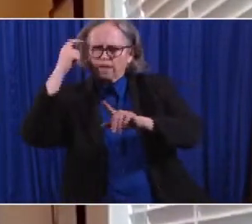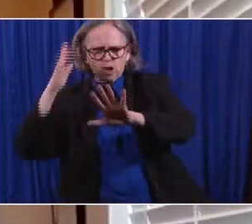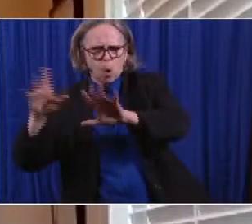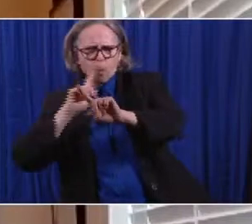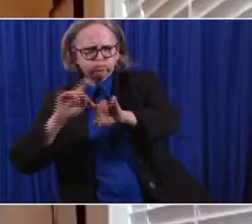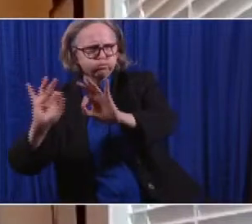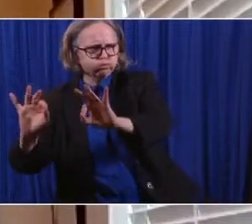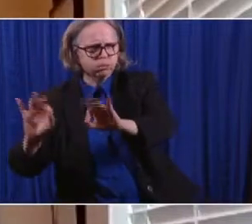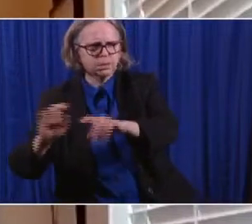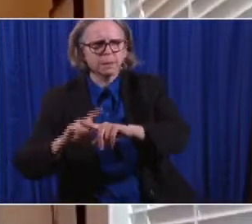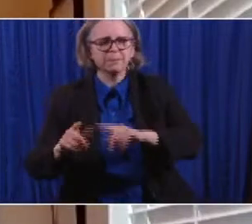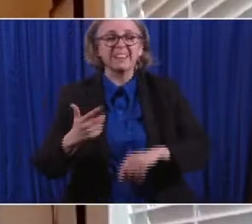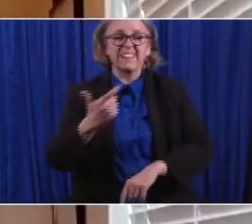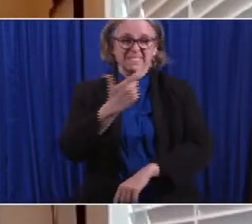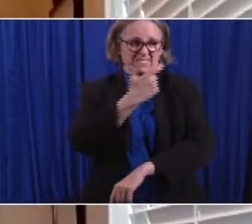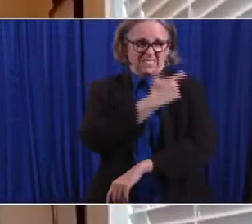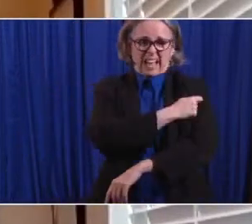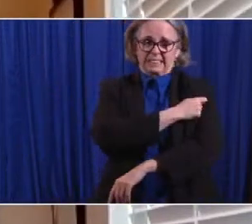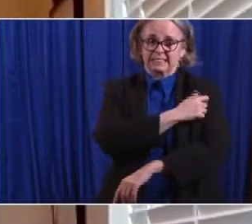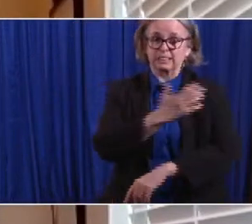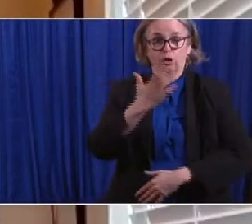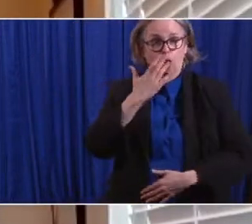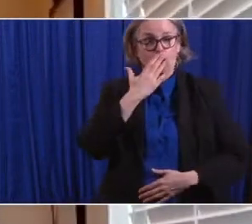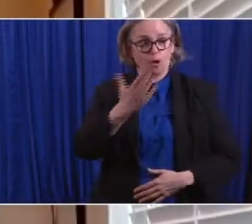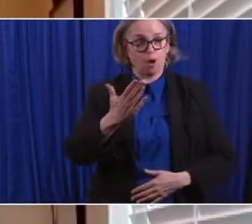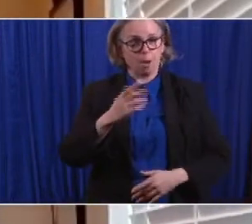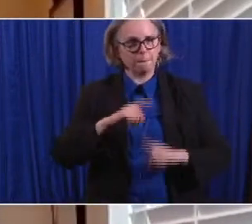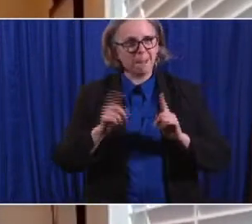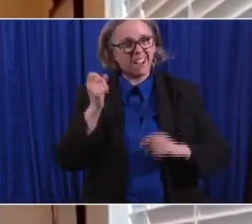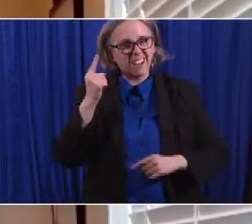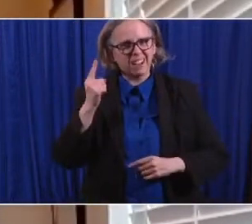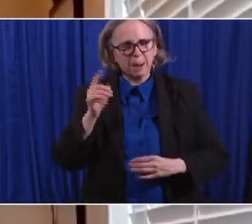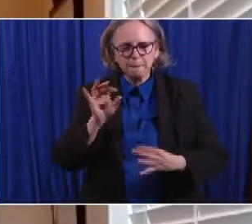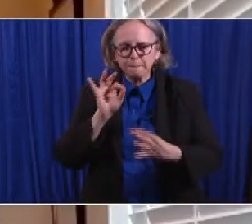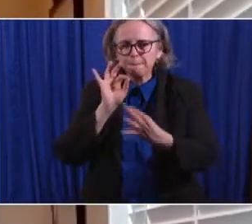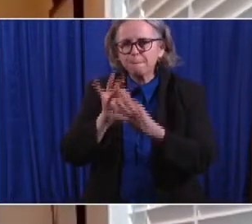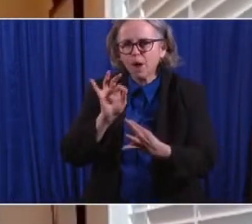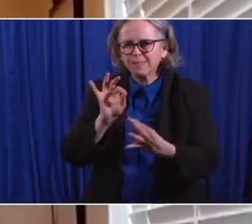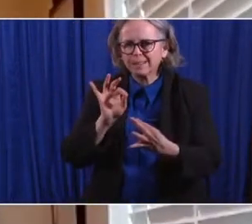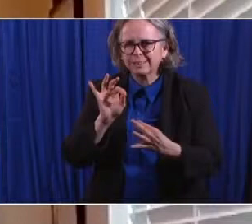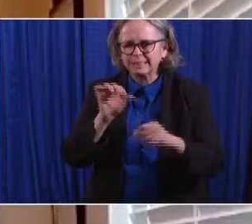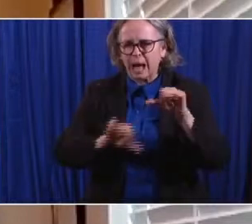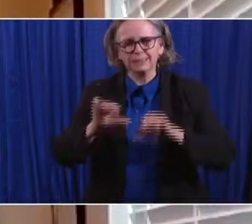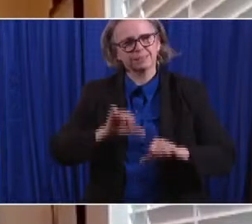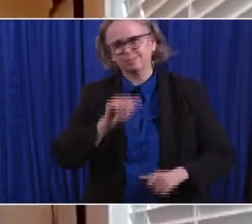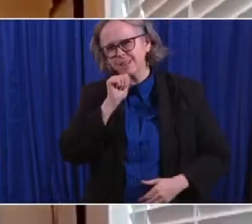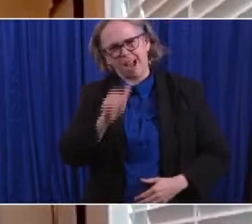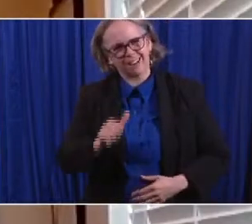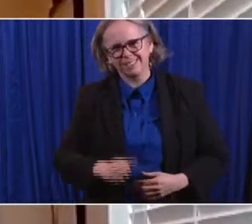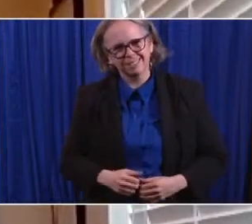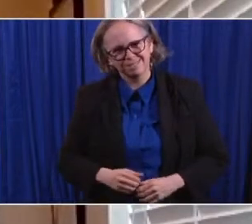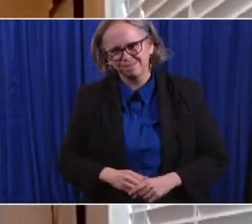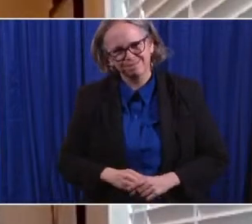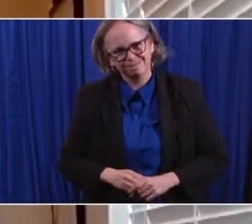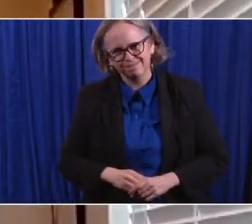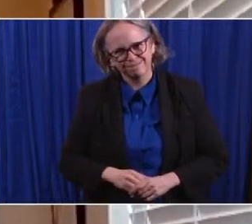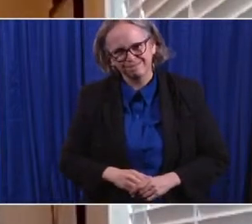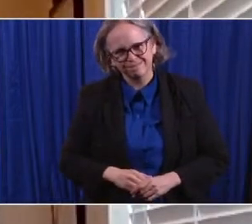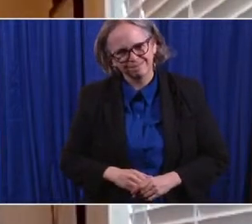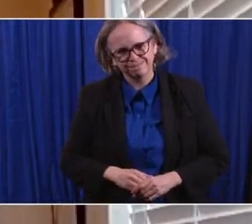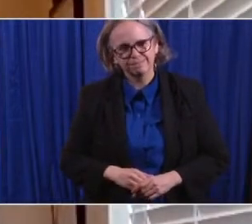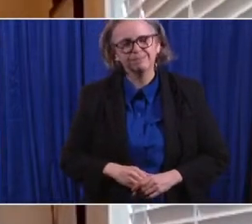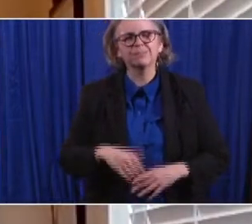very good, but not any of them are 100%. So until more and more of us